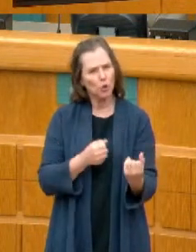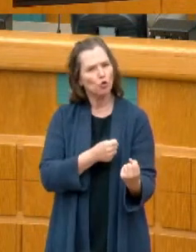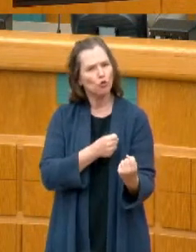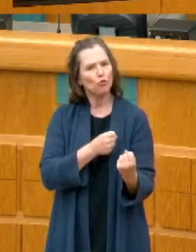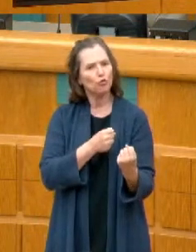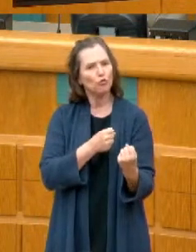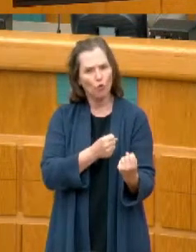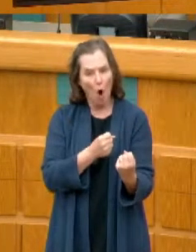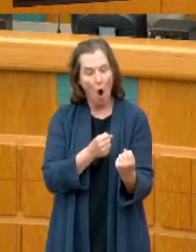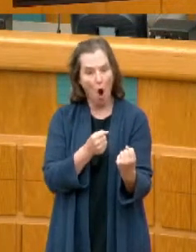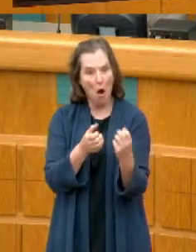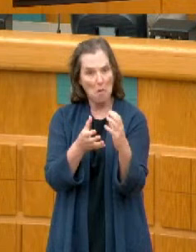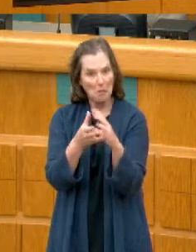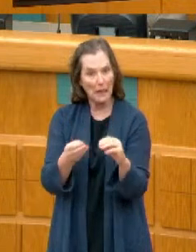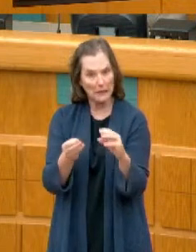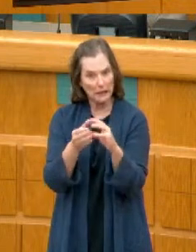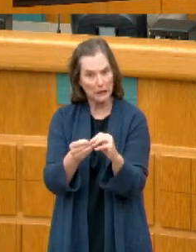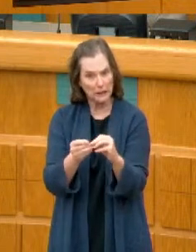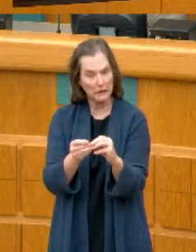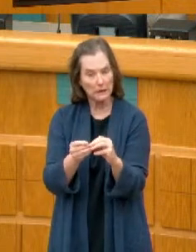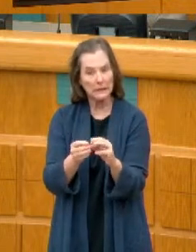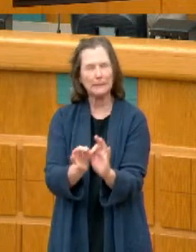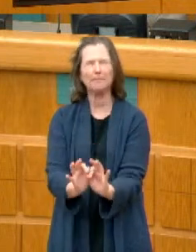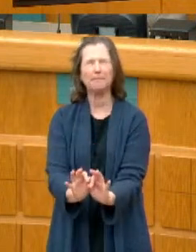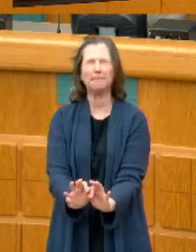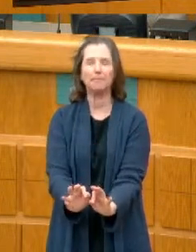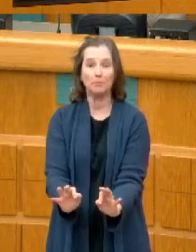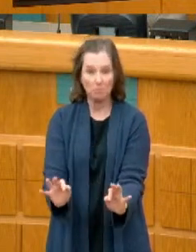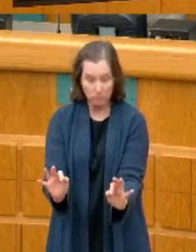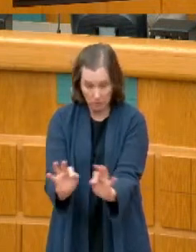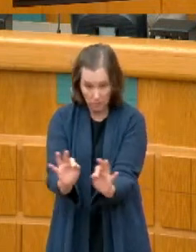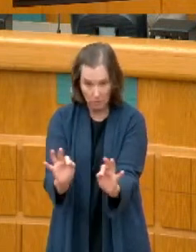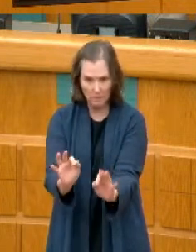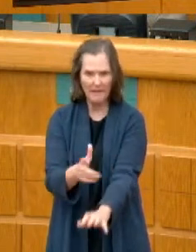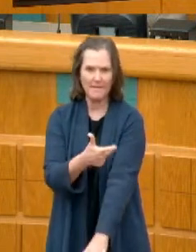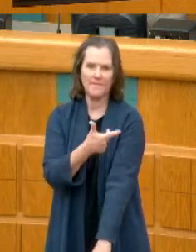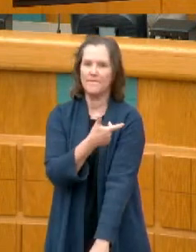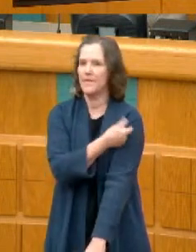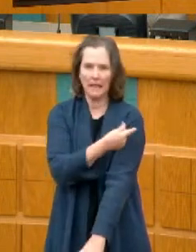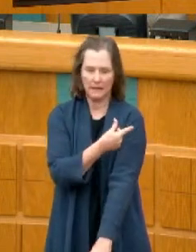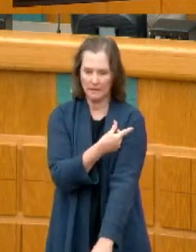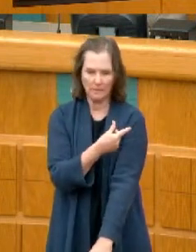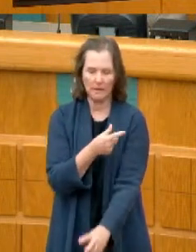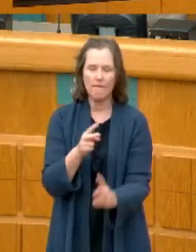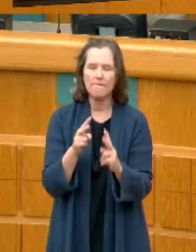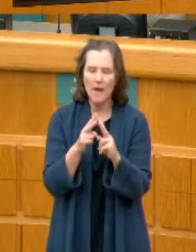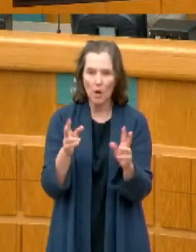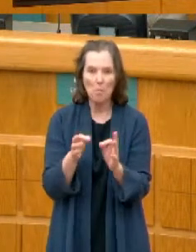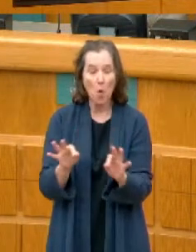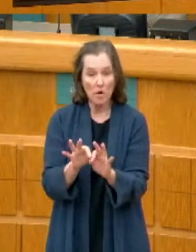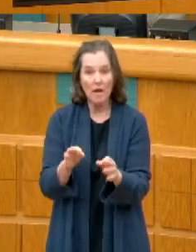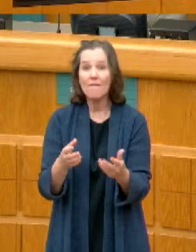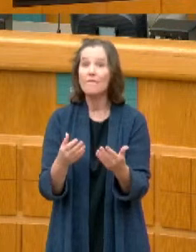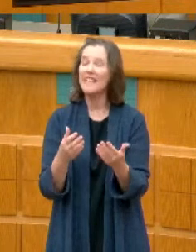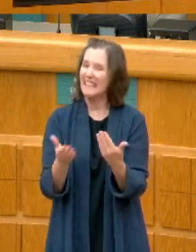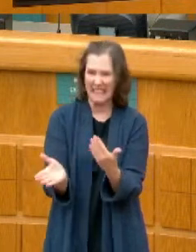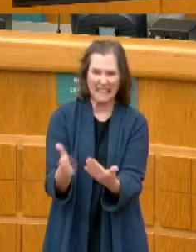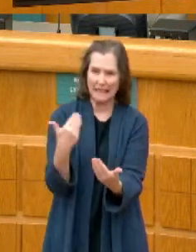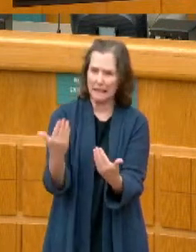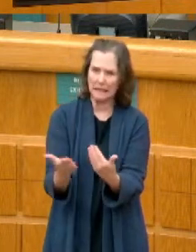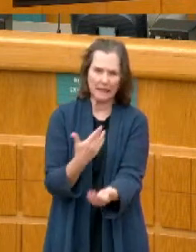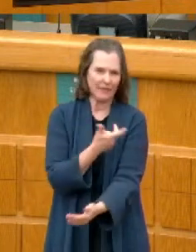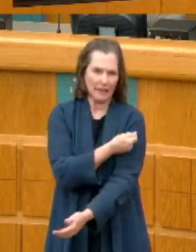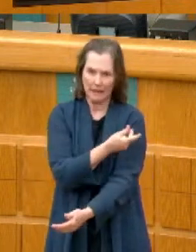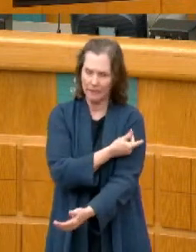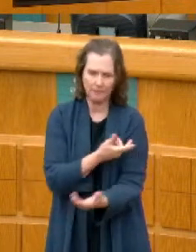message to you and to everyone to please get vaccinated. It's very simple. The other thing would be